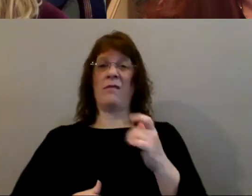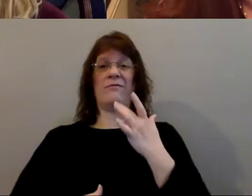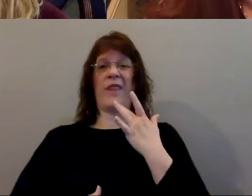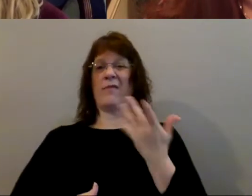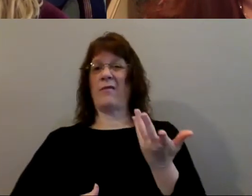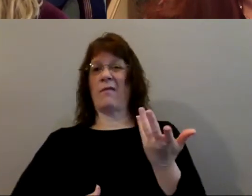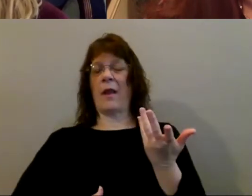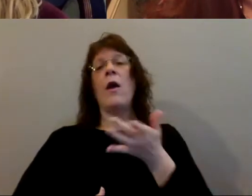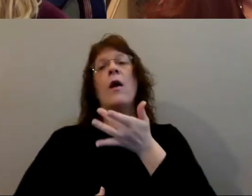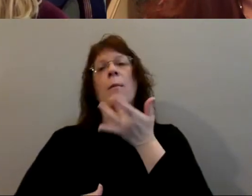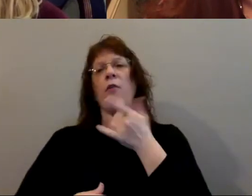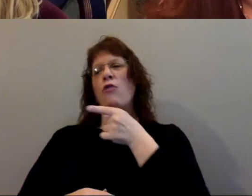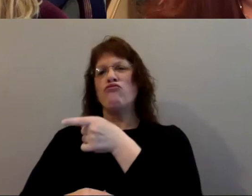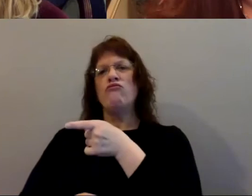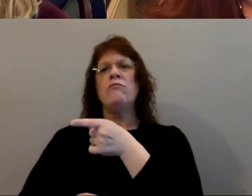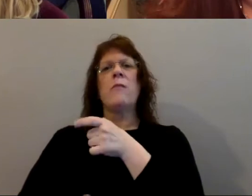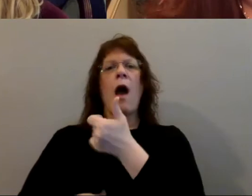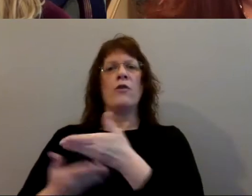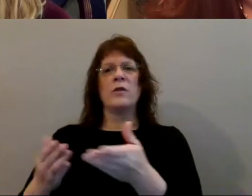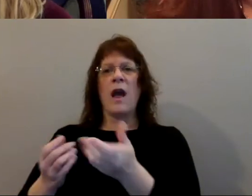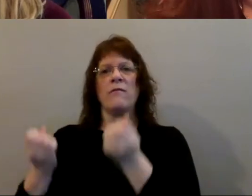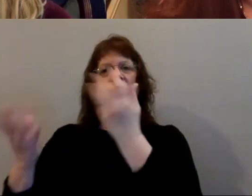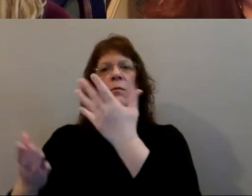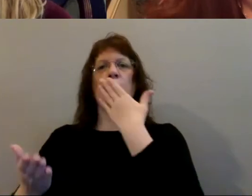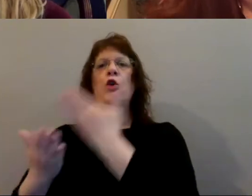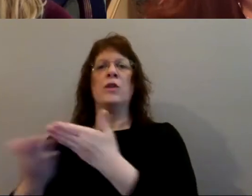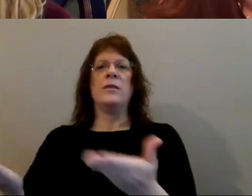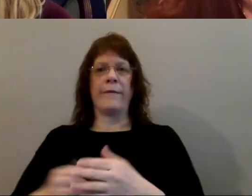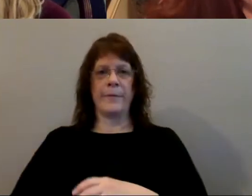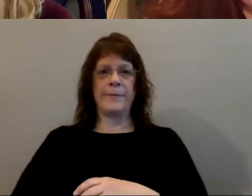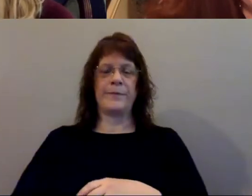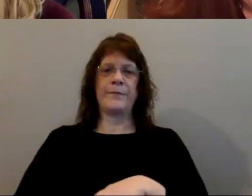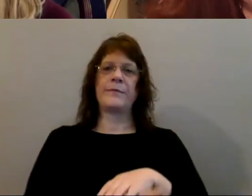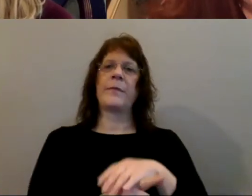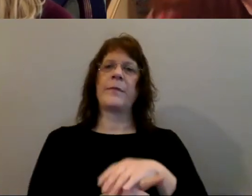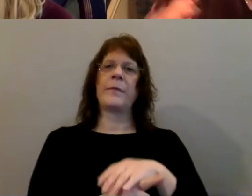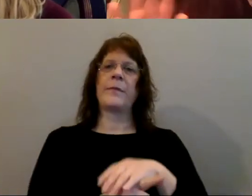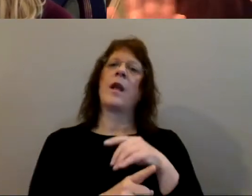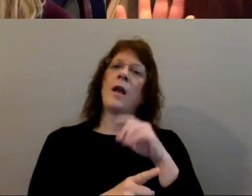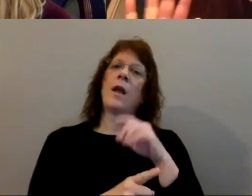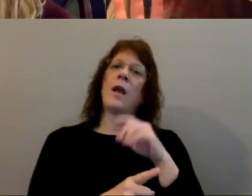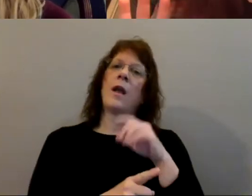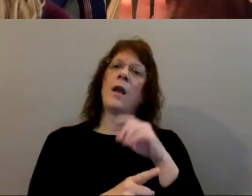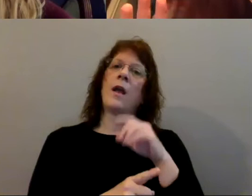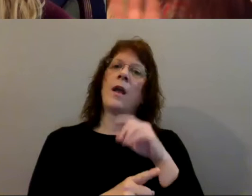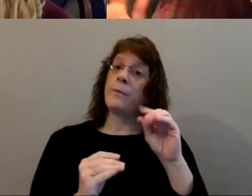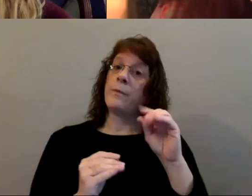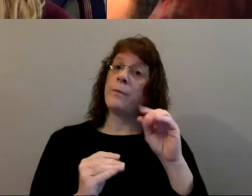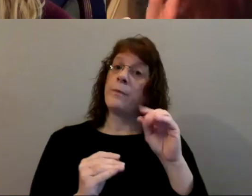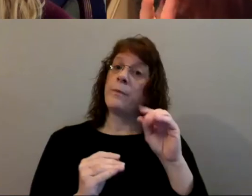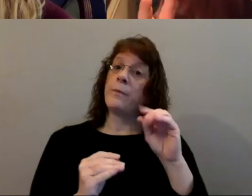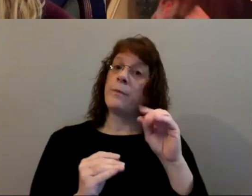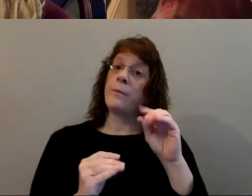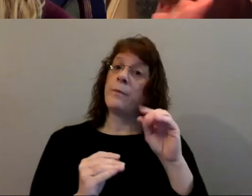they'd rather just go for the abundant good stuff. Cool. So okay, let's say hypothetically, we have a